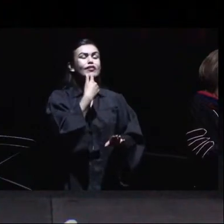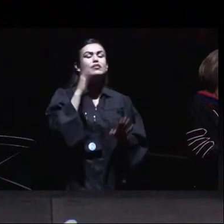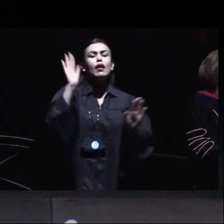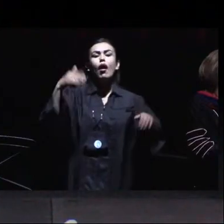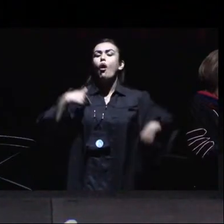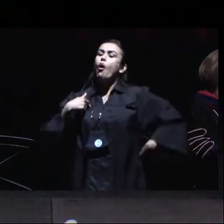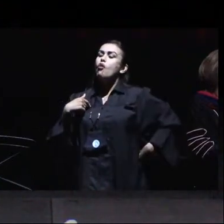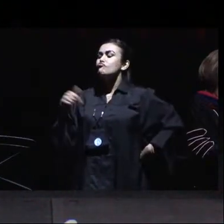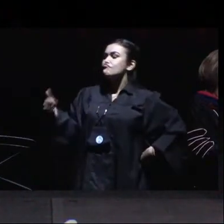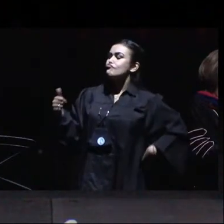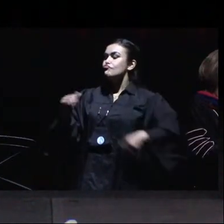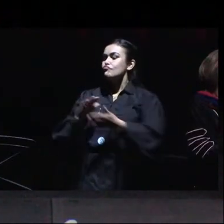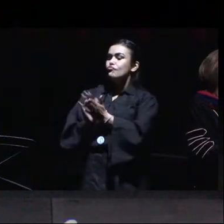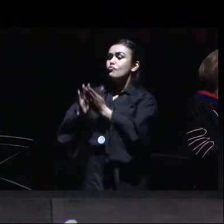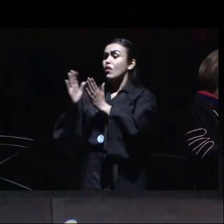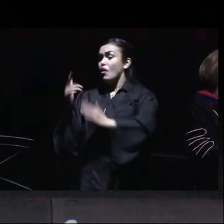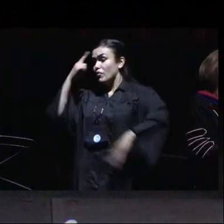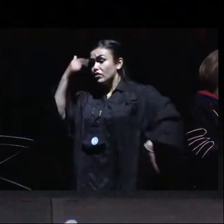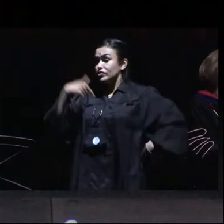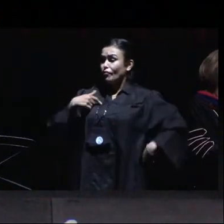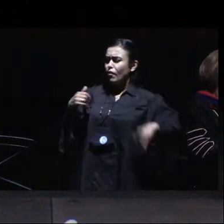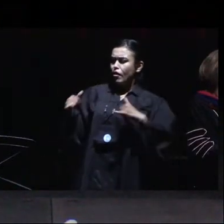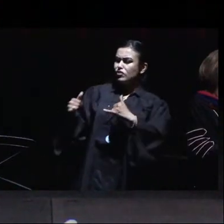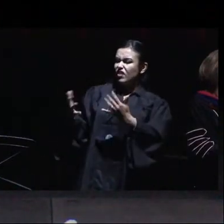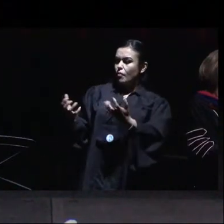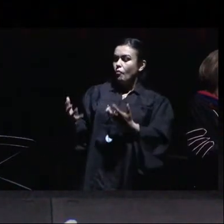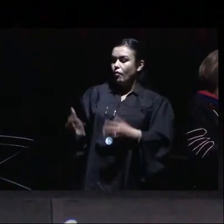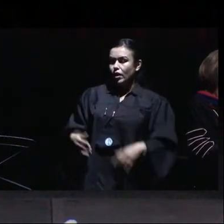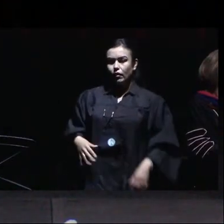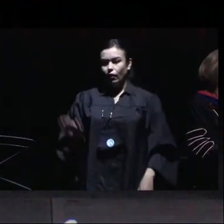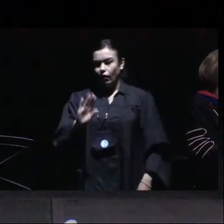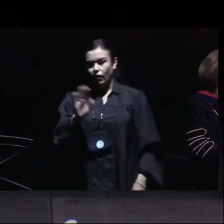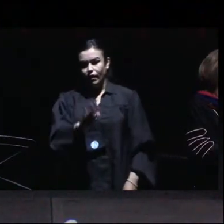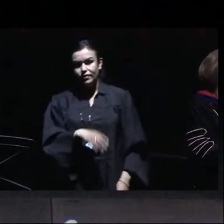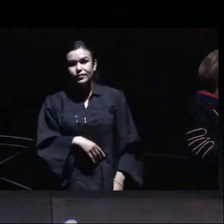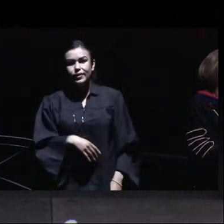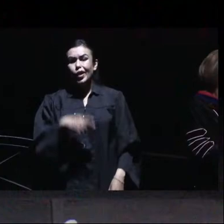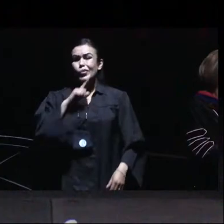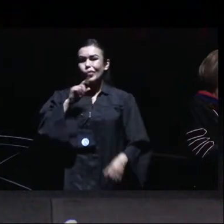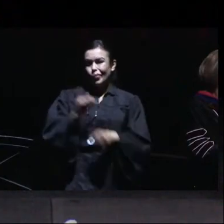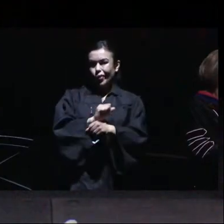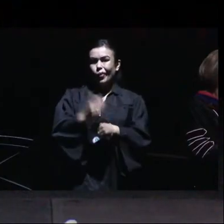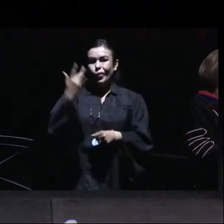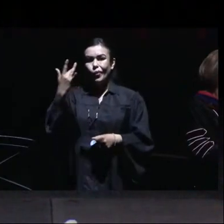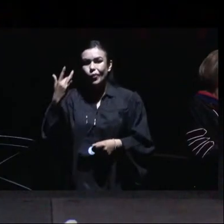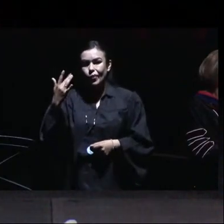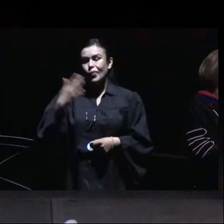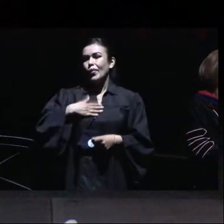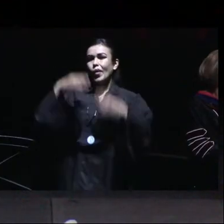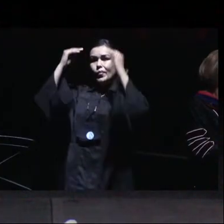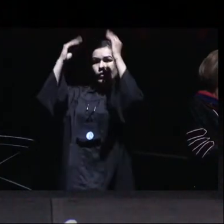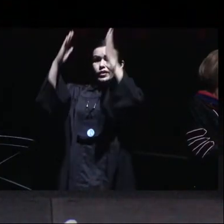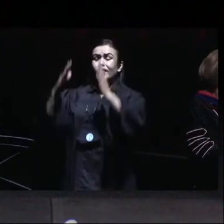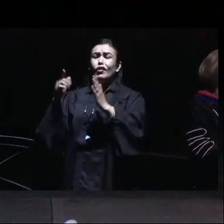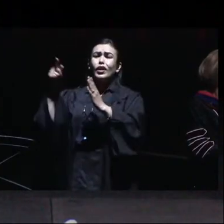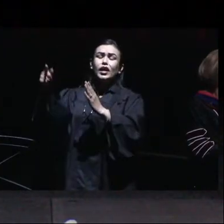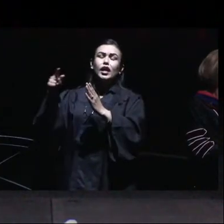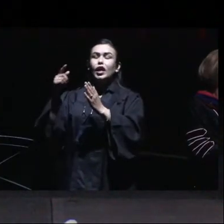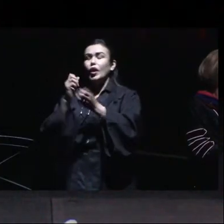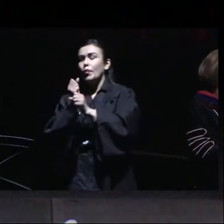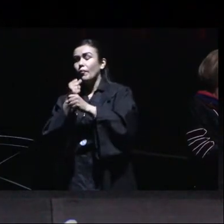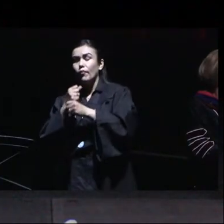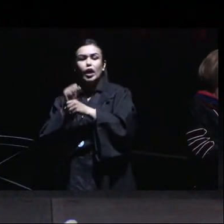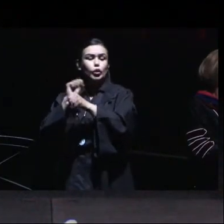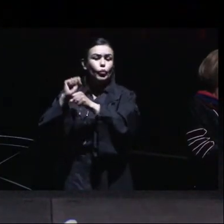contabilidad gracias a él, pero la realidad es que mi profesor hizo que la materia fuera para mí interesante, que